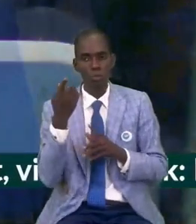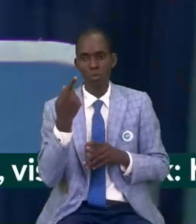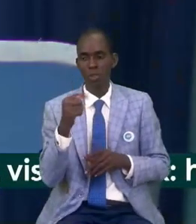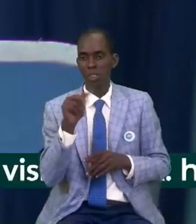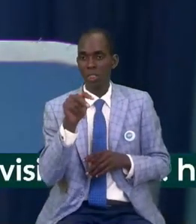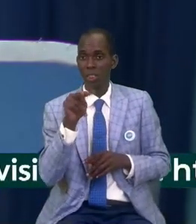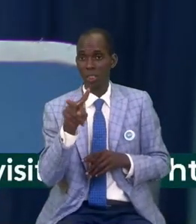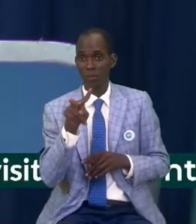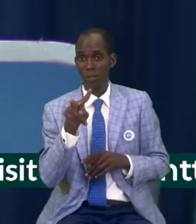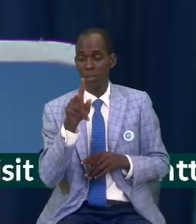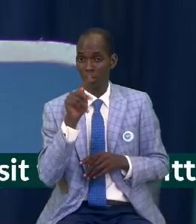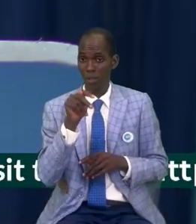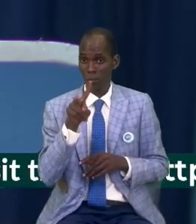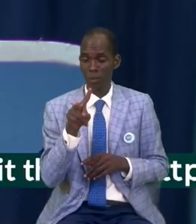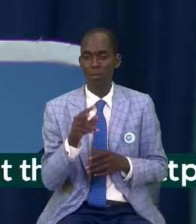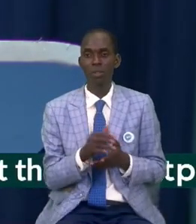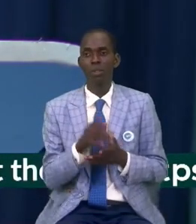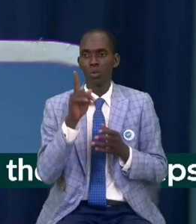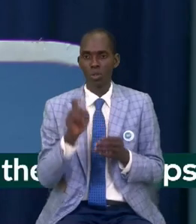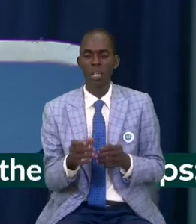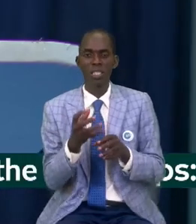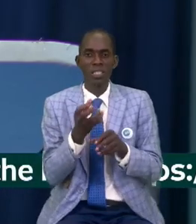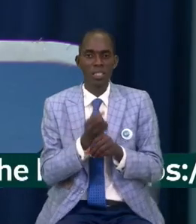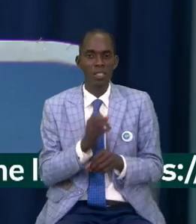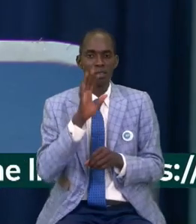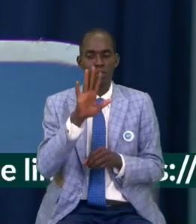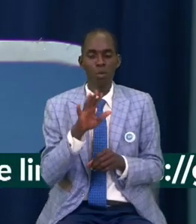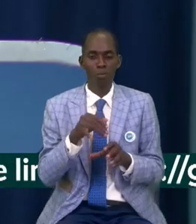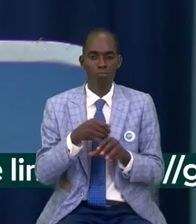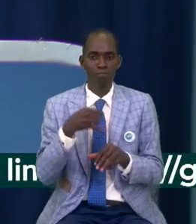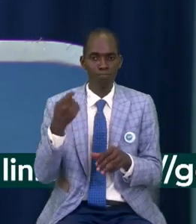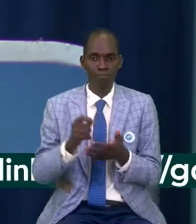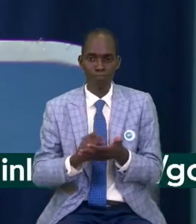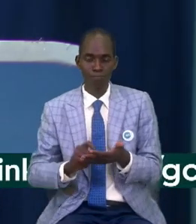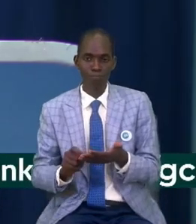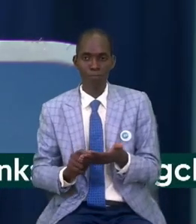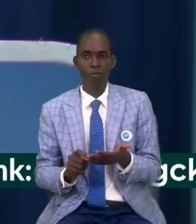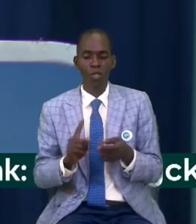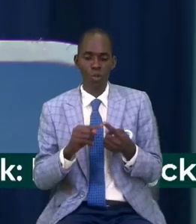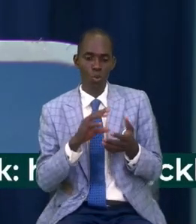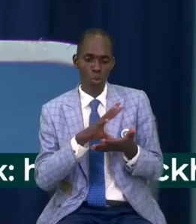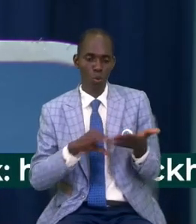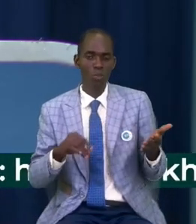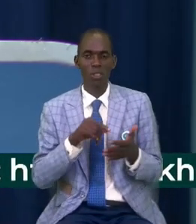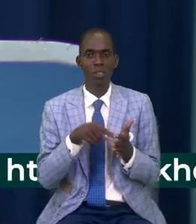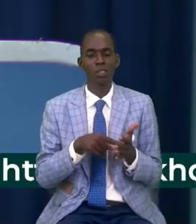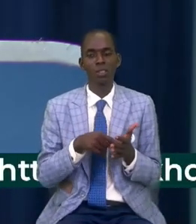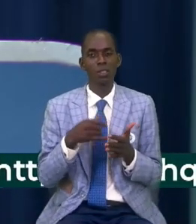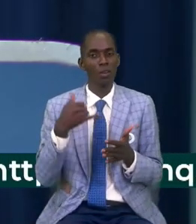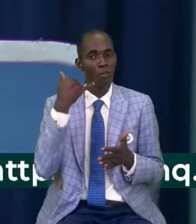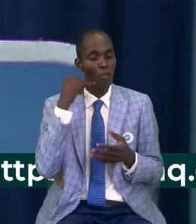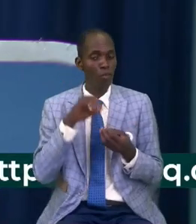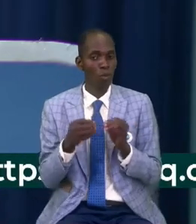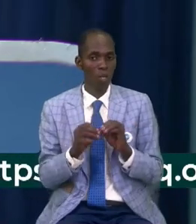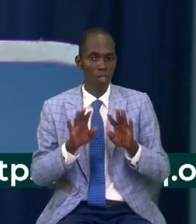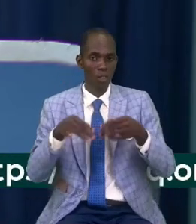number I will mention now. And then you send SMS or WhatsApp to